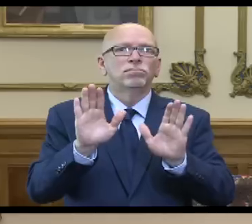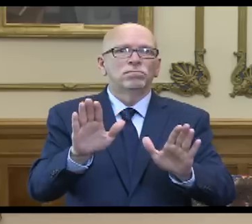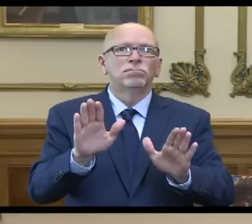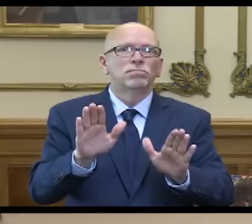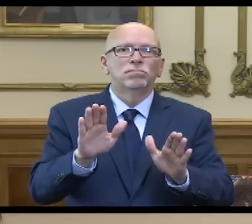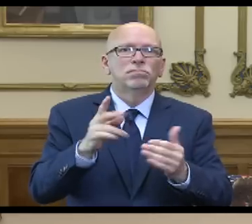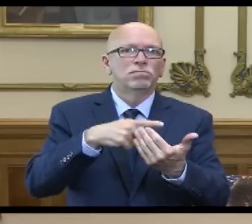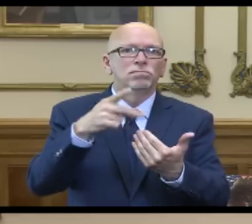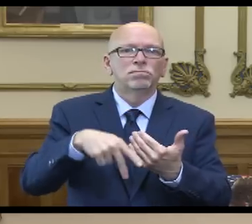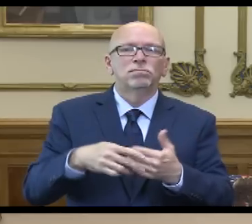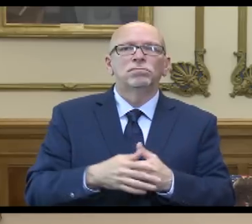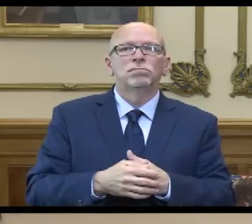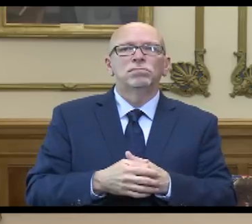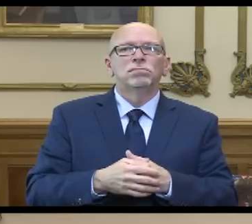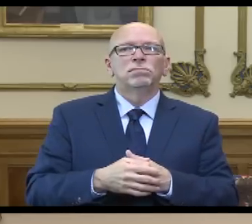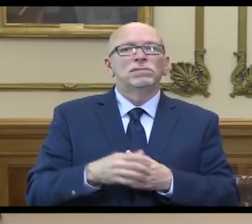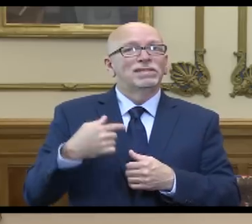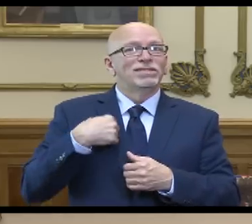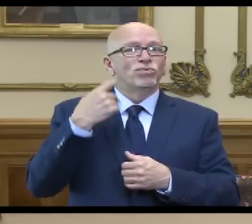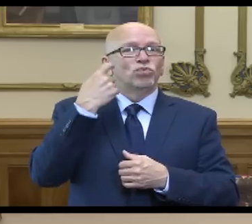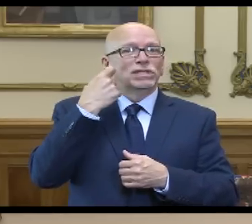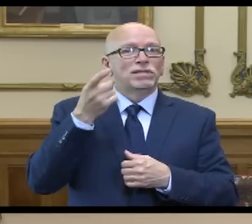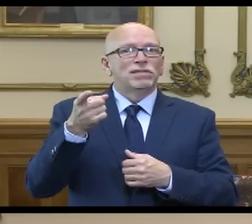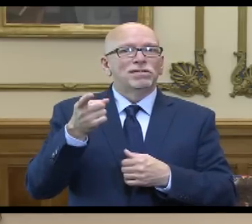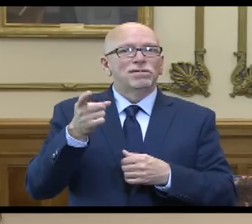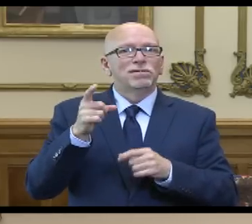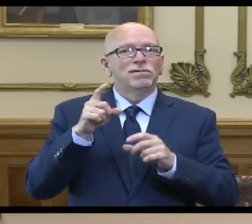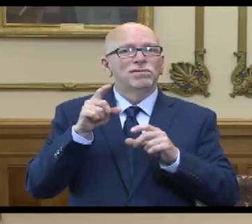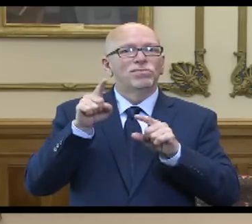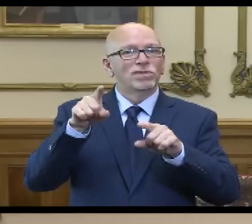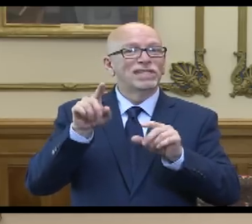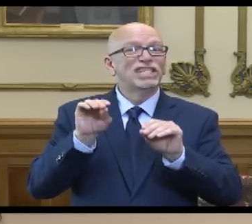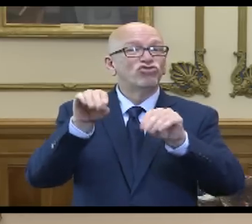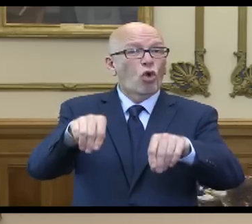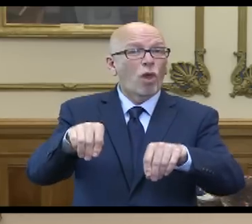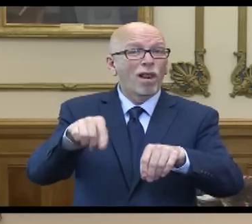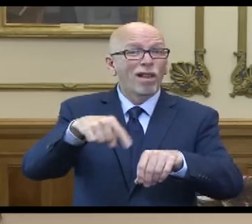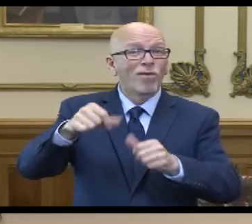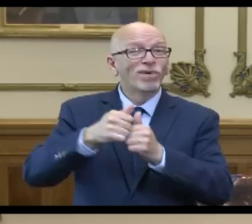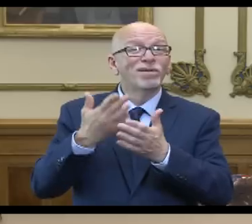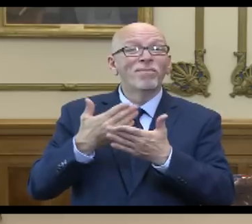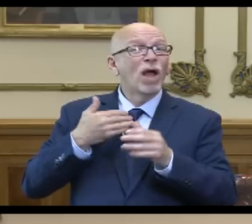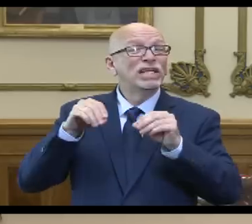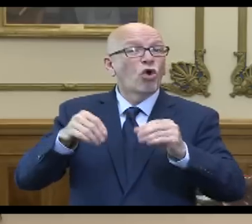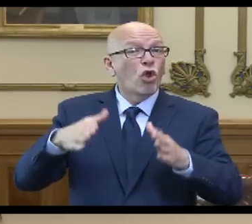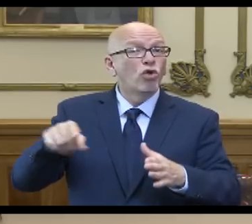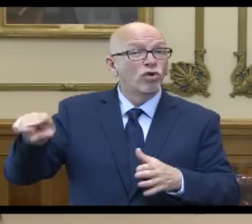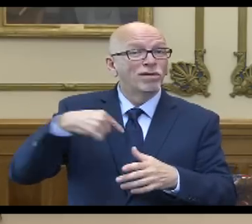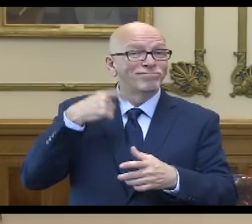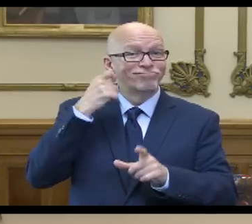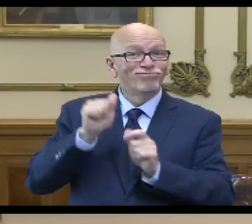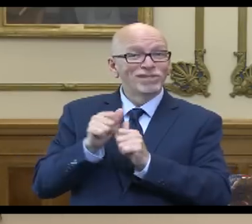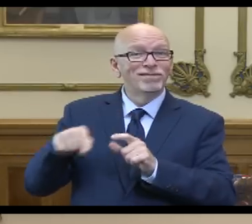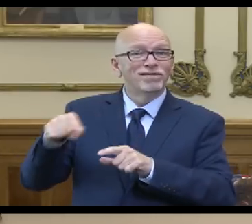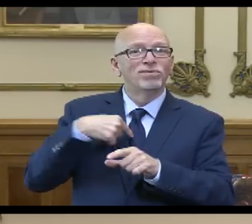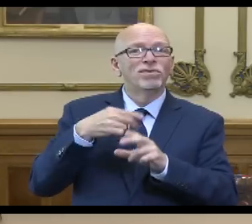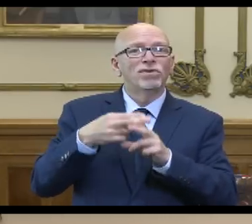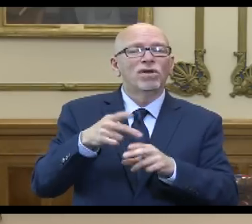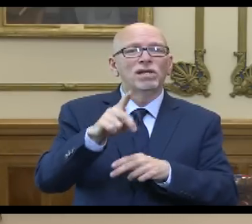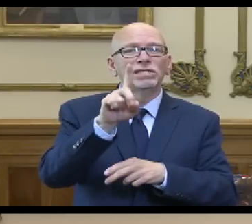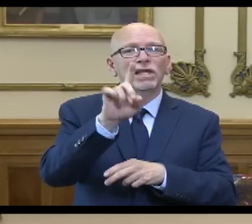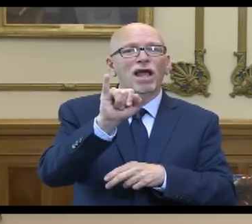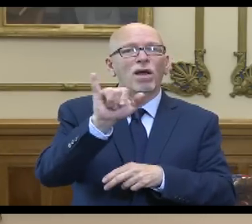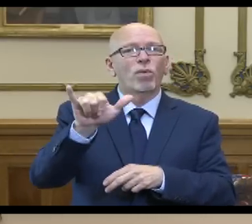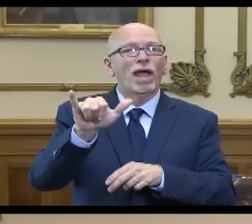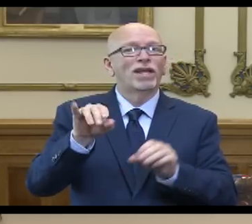need. I recently went on an install with some of our installers. We were doing this thing called the DIY